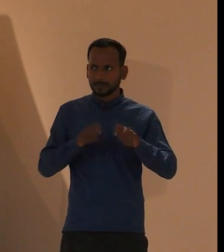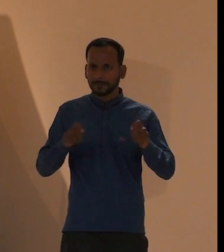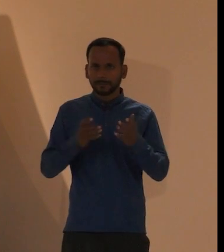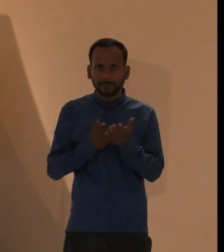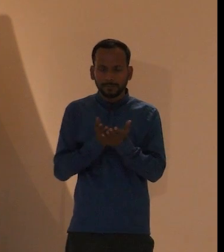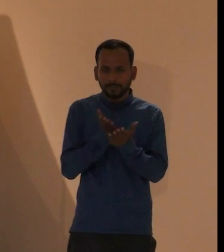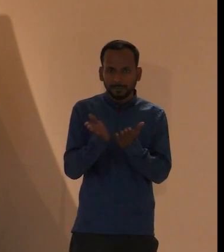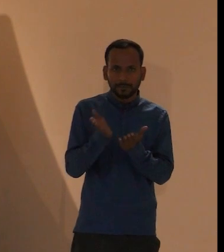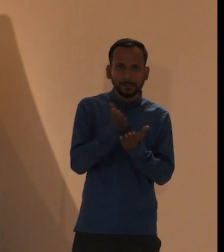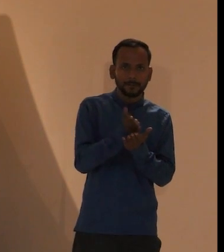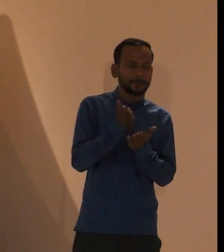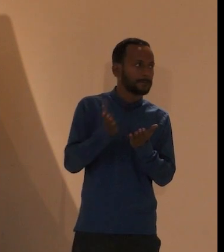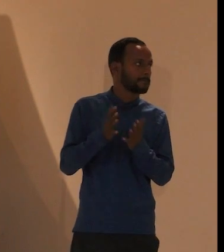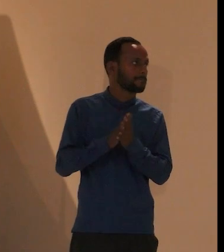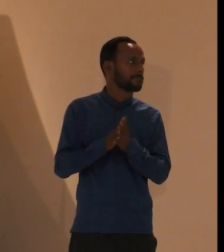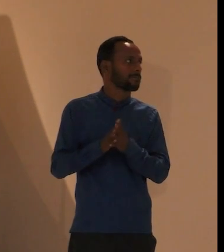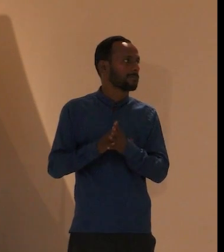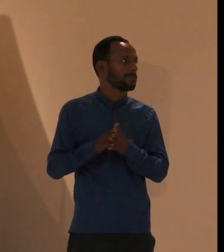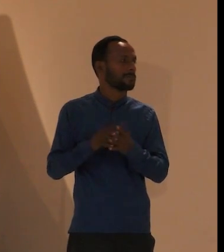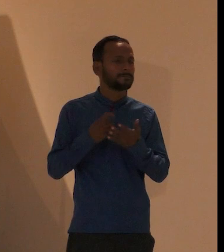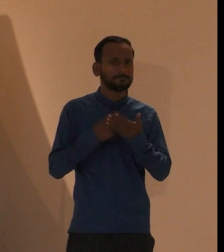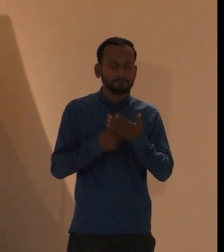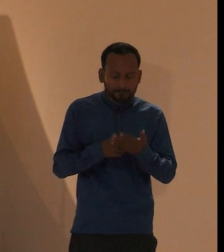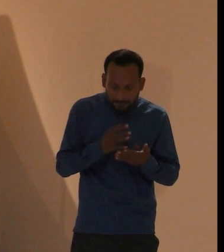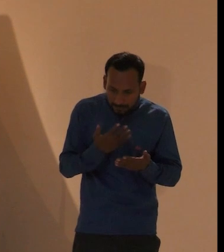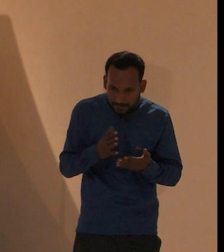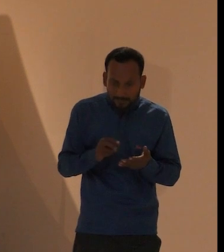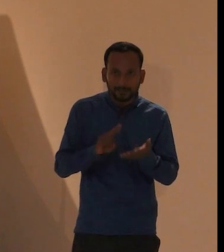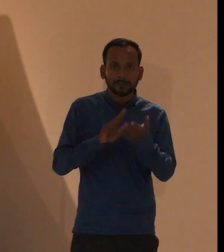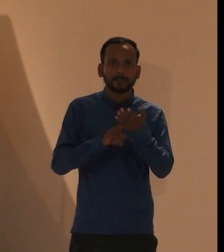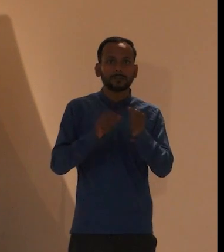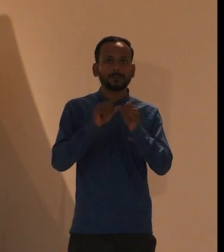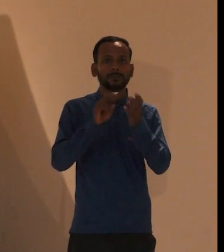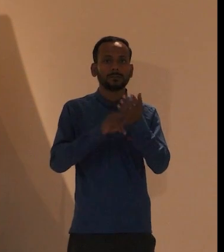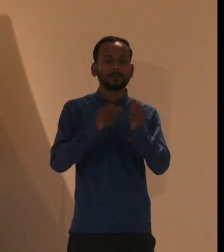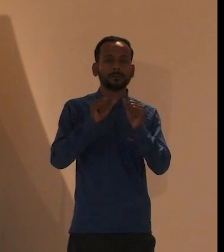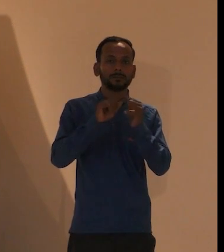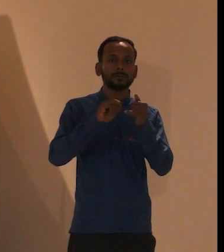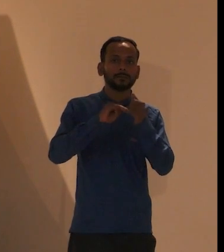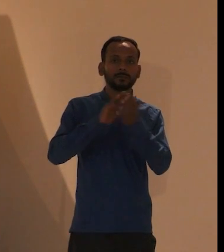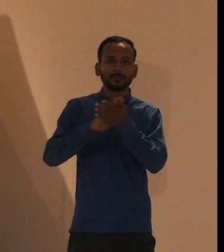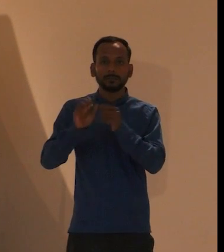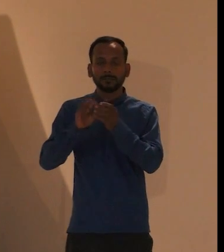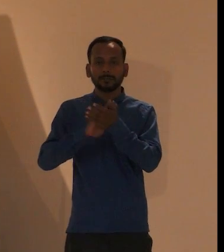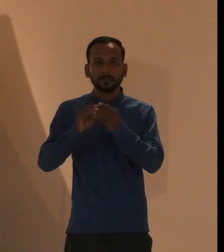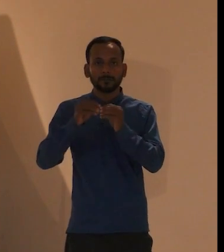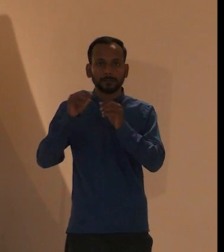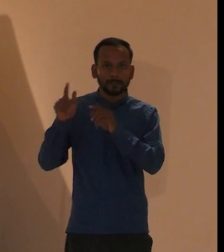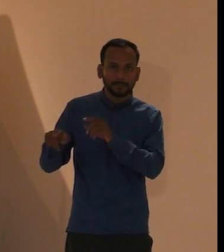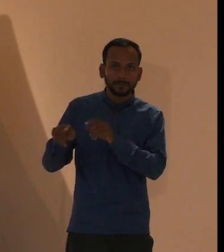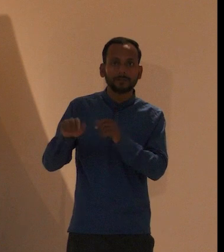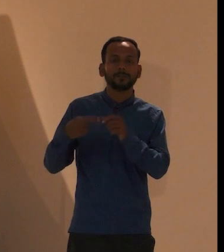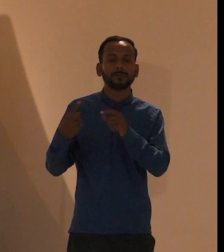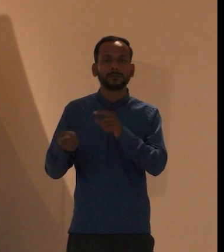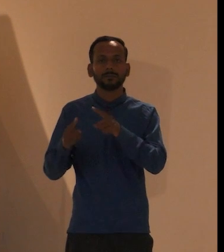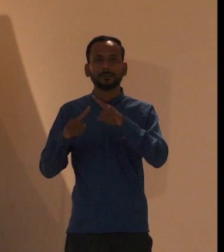whom he regarded as dishonorable adversaries, like Nana Sahib and Tatia Topi, those figures of